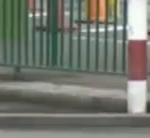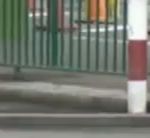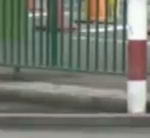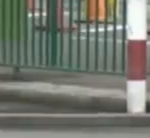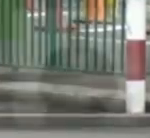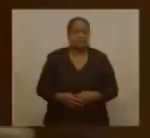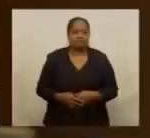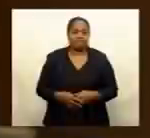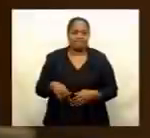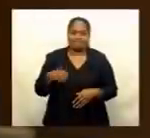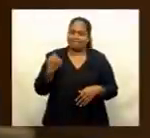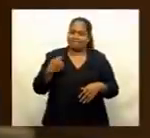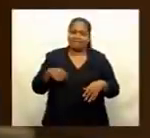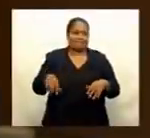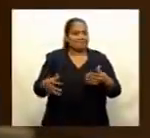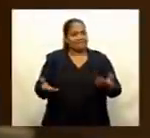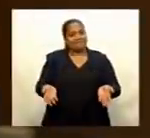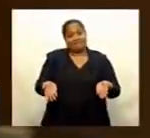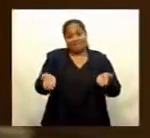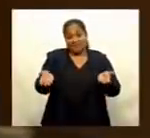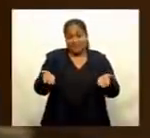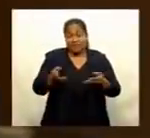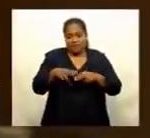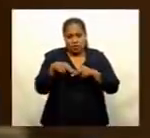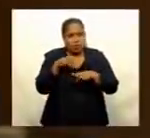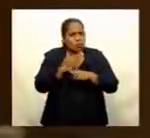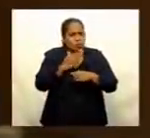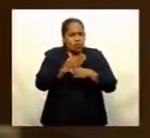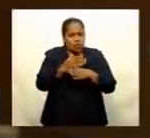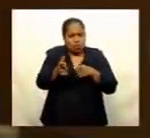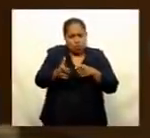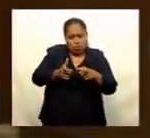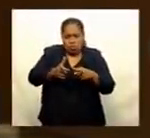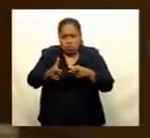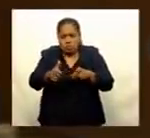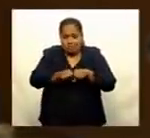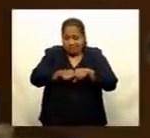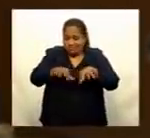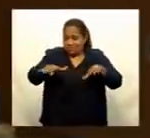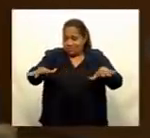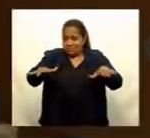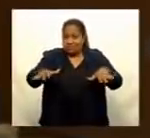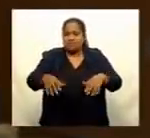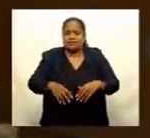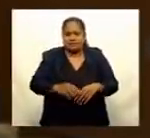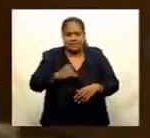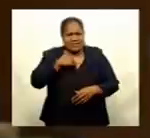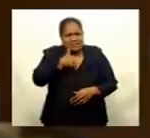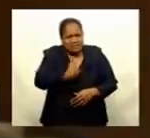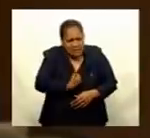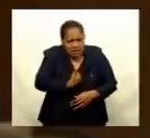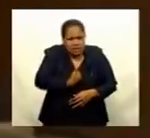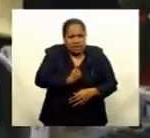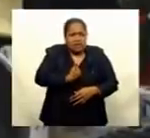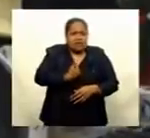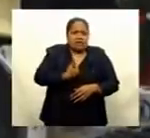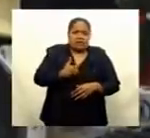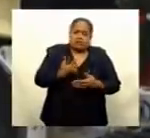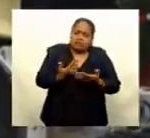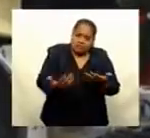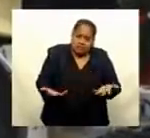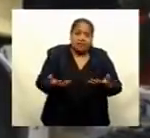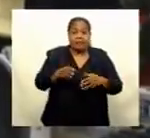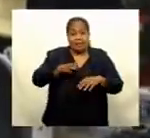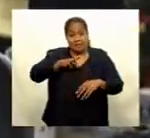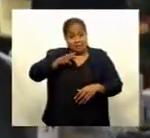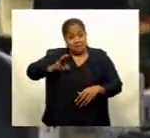With no early end in sight as Fiji works to contain the spread of this deadly virus, and despite being tired and weighed down mentally, members of the